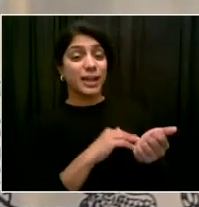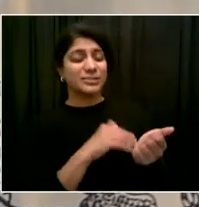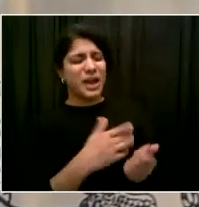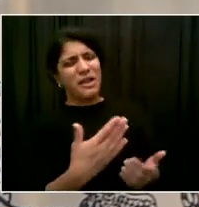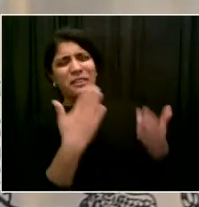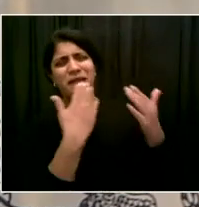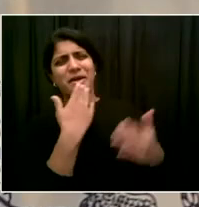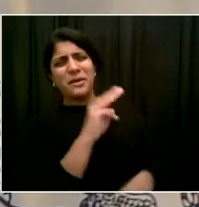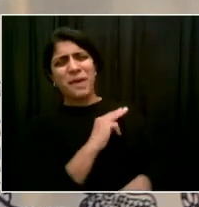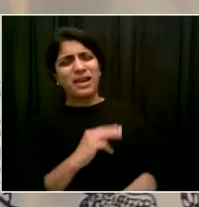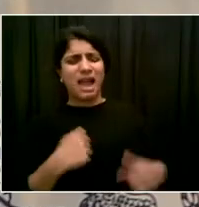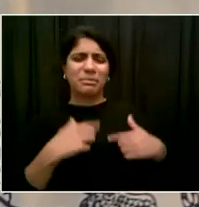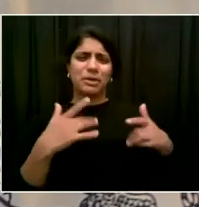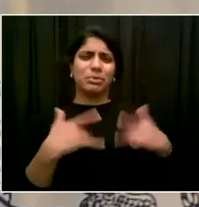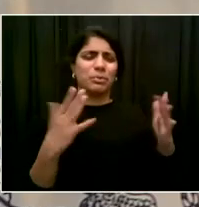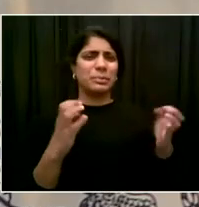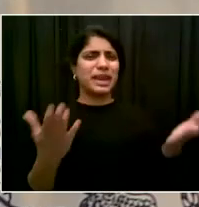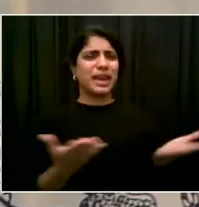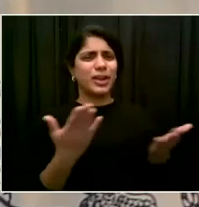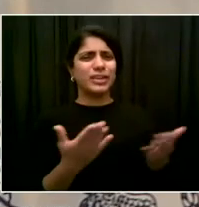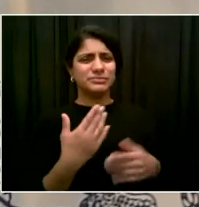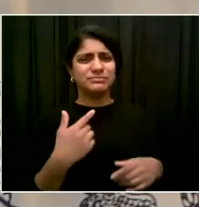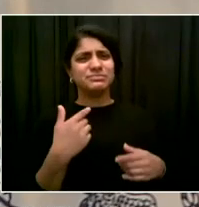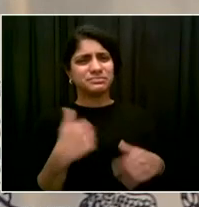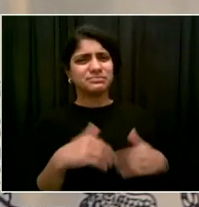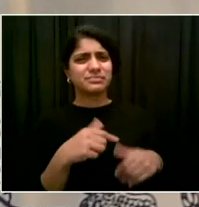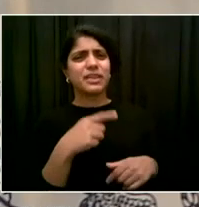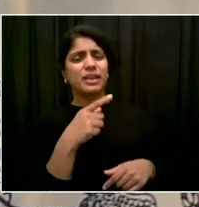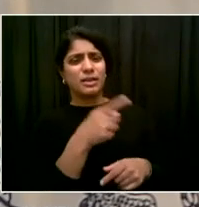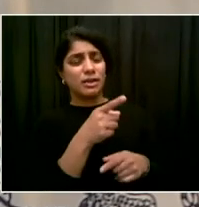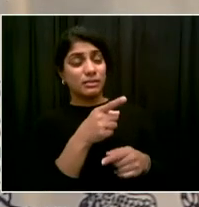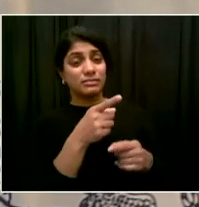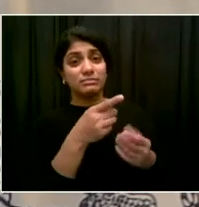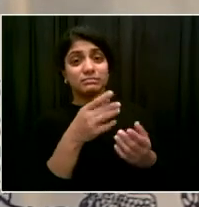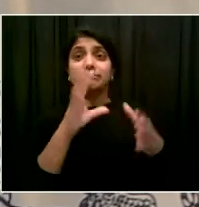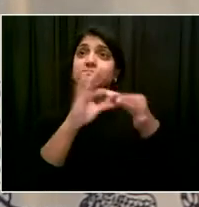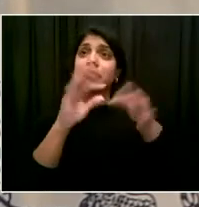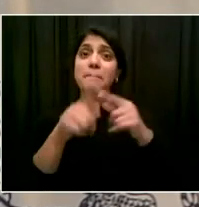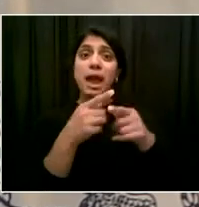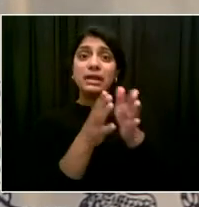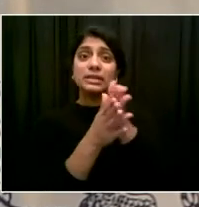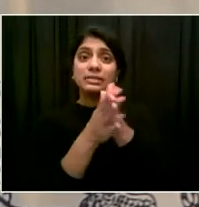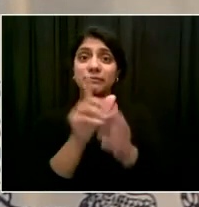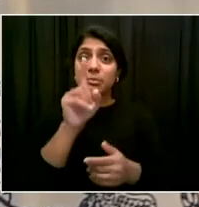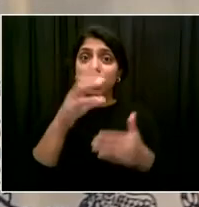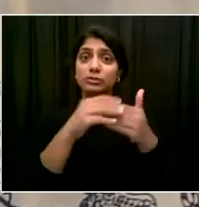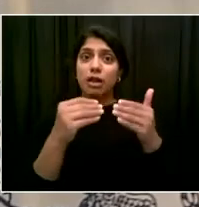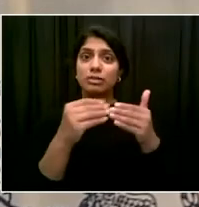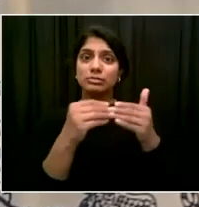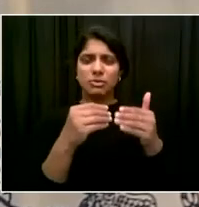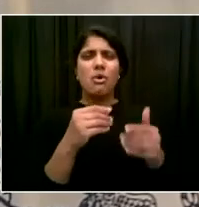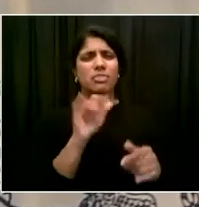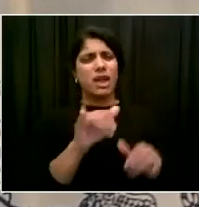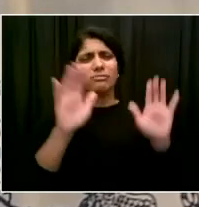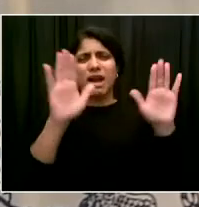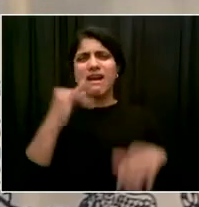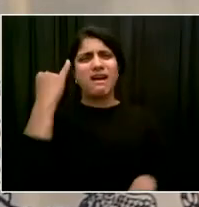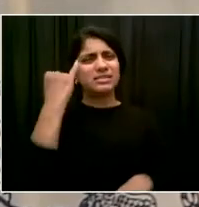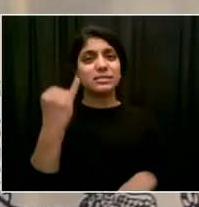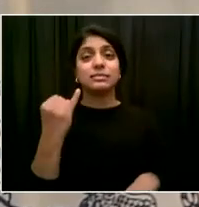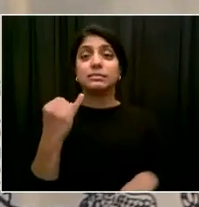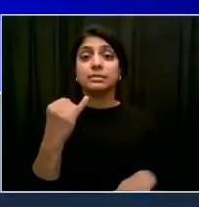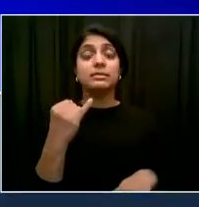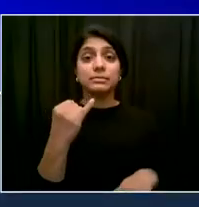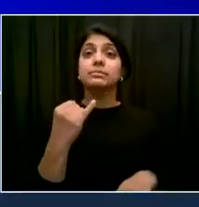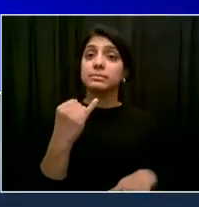for boosters. It couldn't come at a more appropriate time when we're way behind in this country with the booster